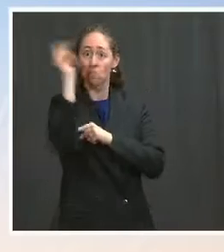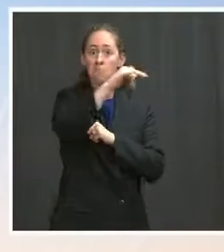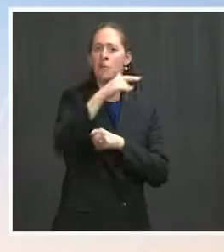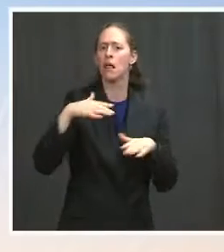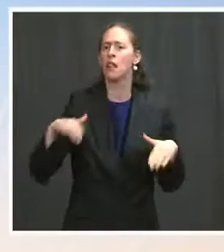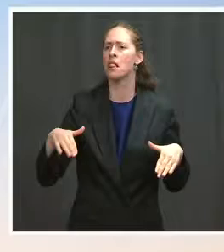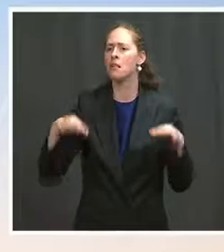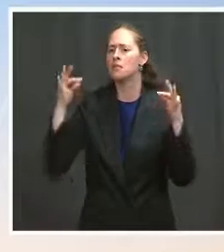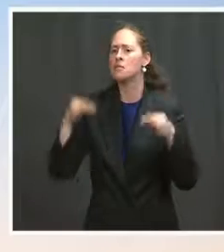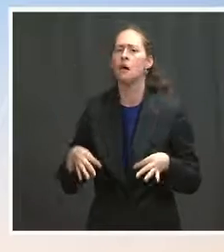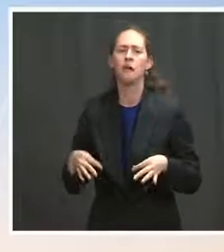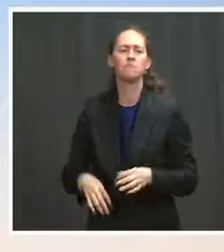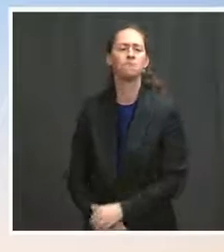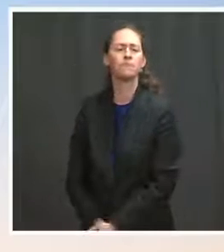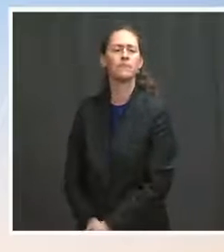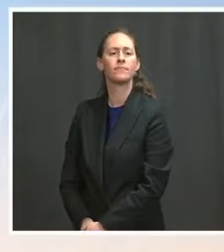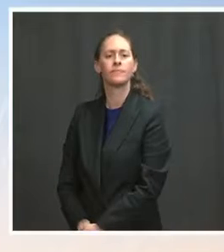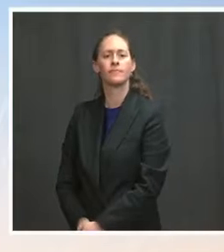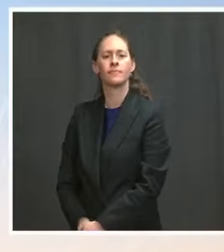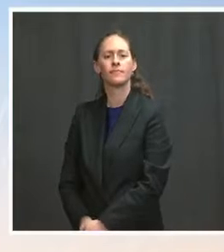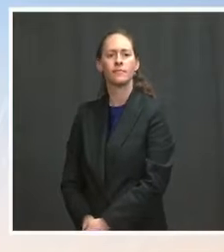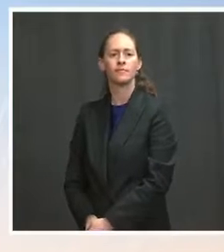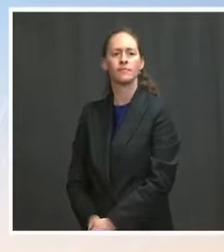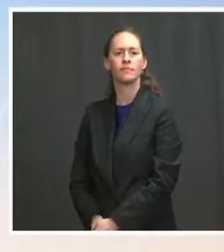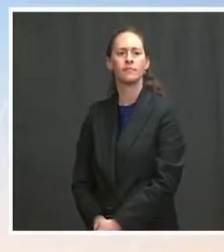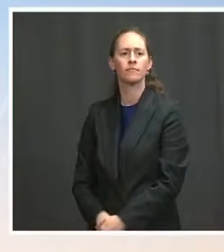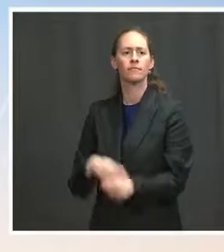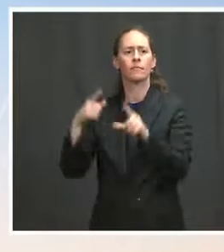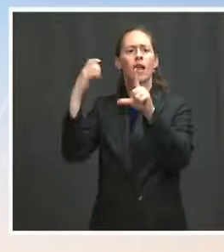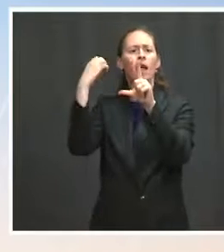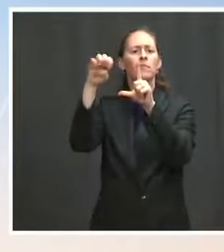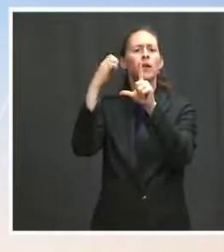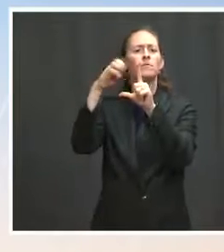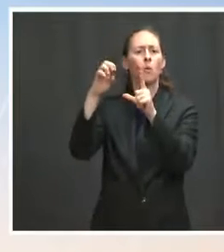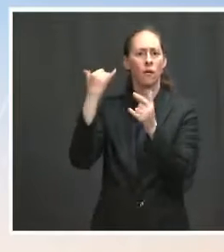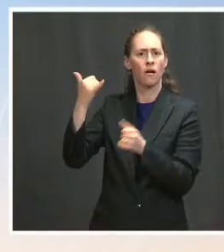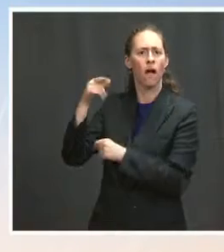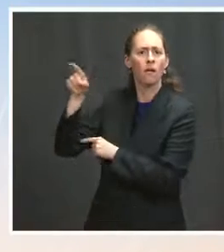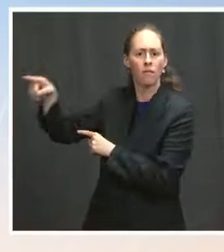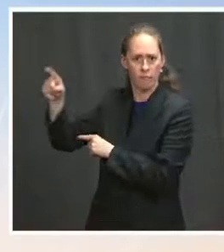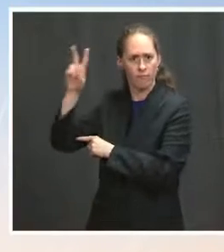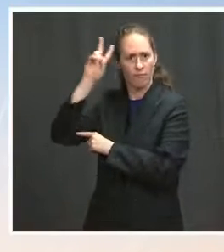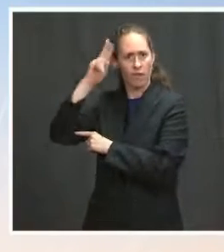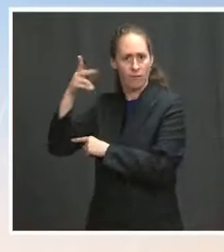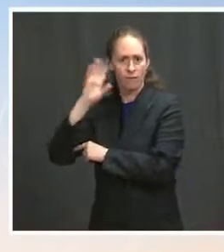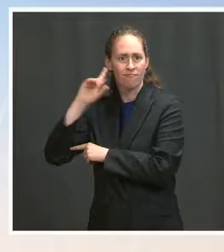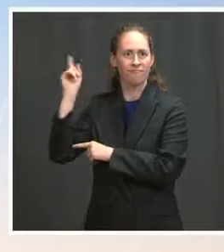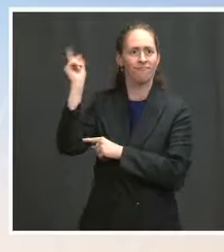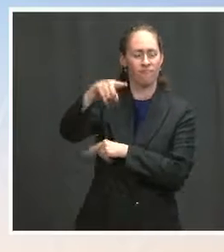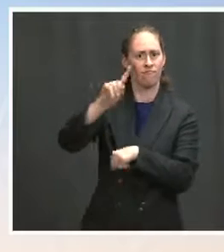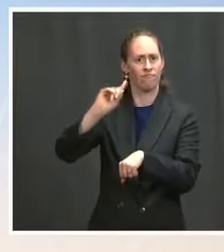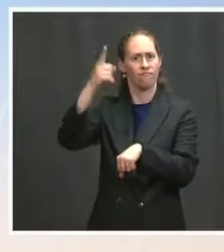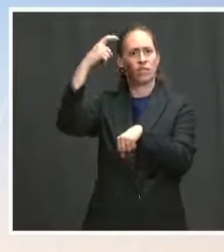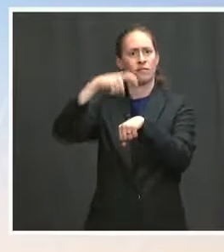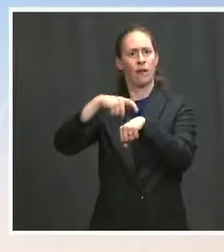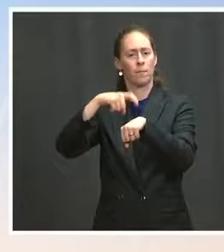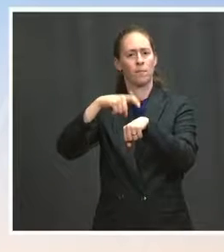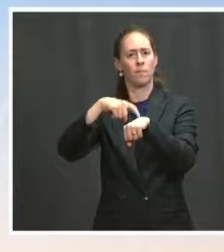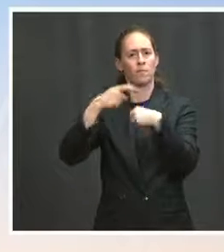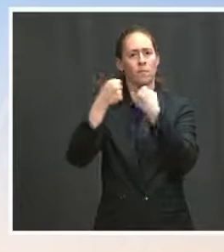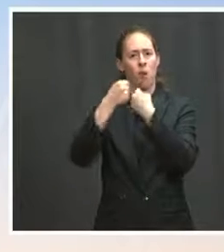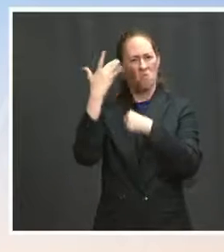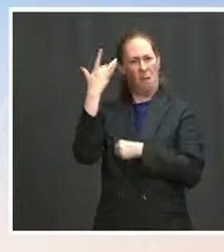did the vice president choose El Paso as the location for her first trip to the border as vice president? It's a great question. I